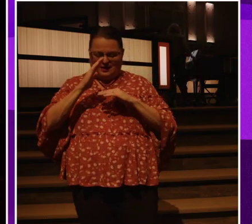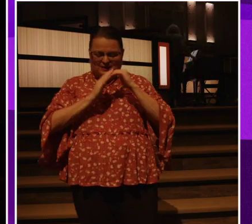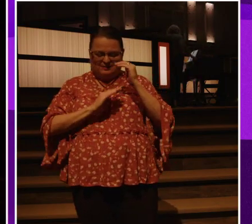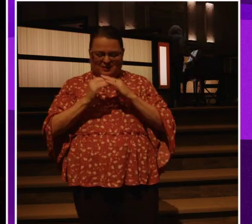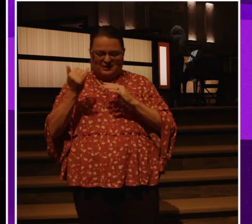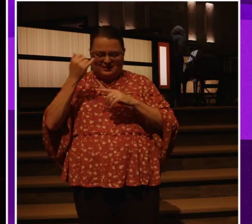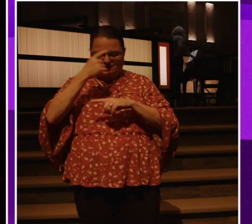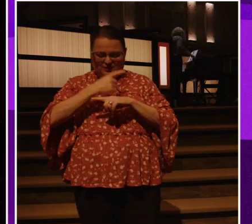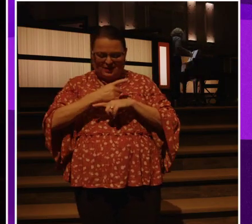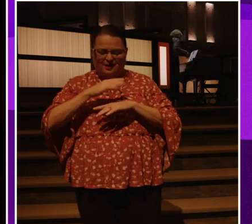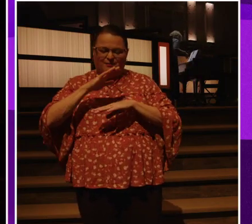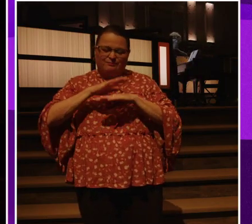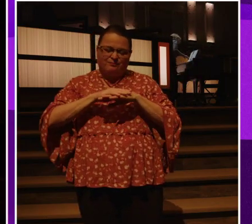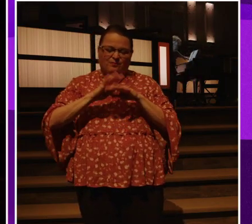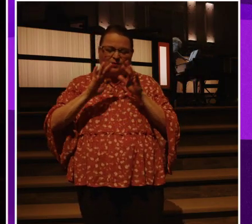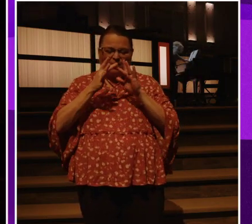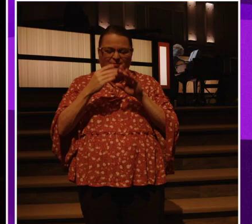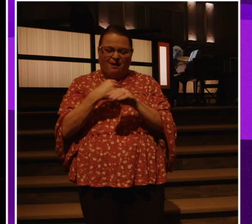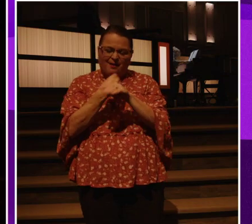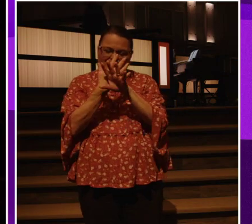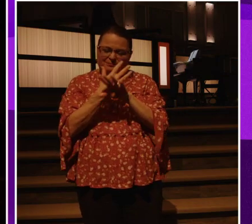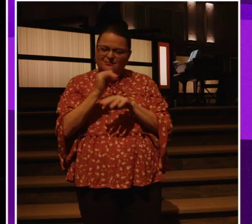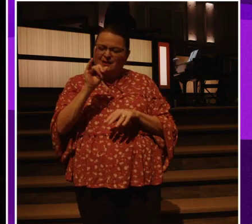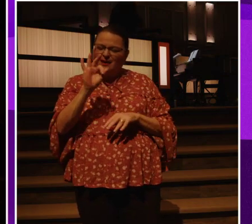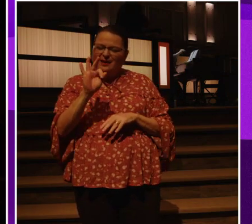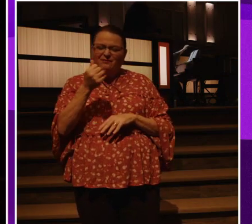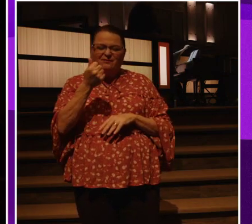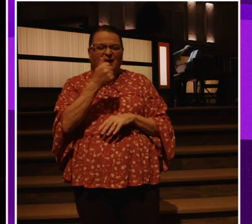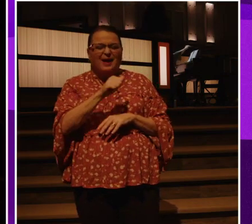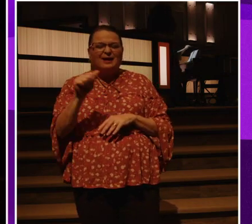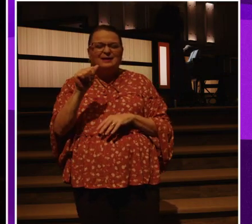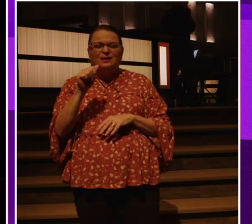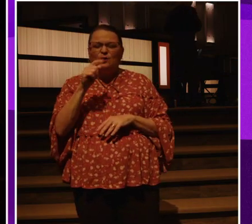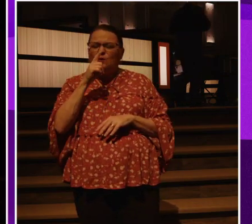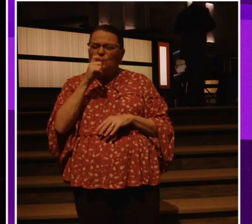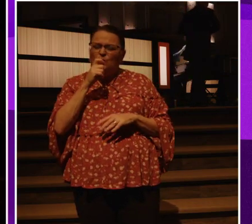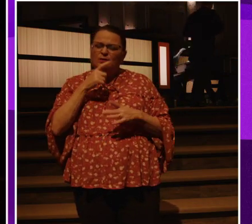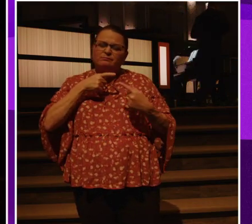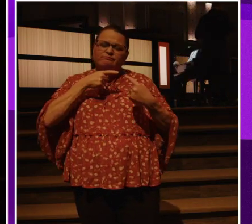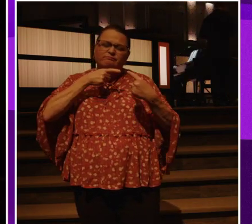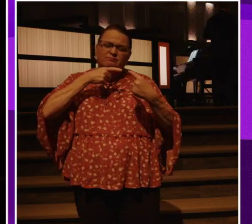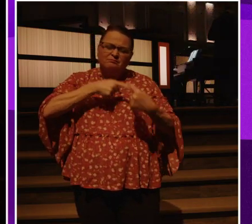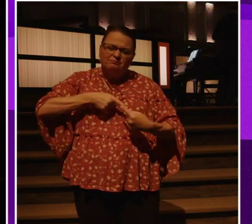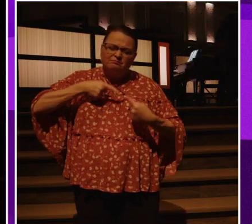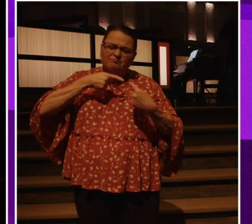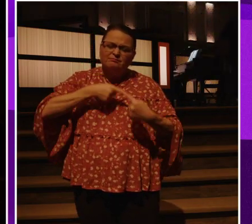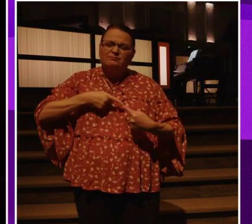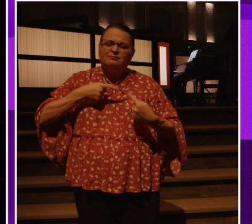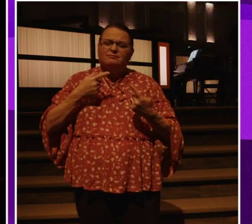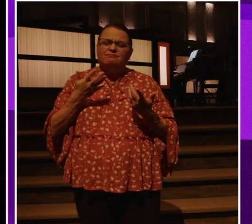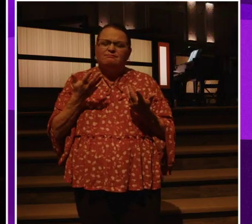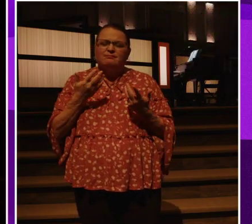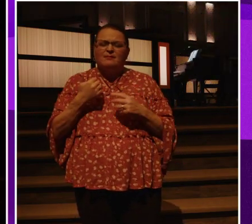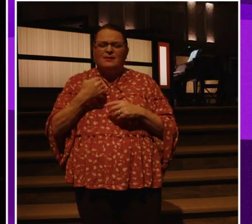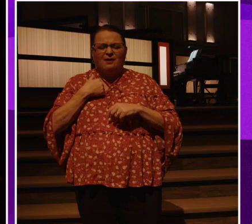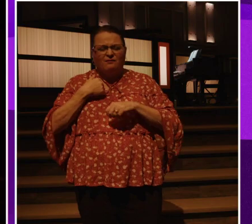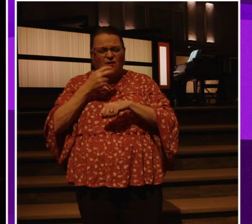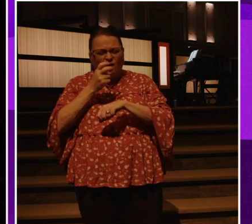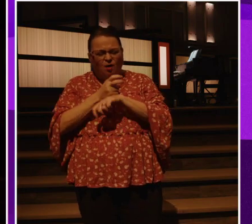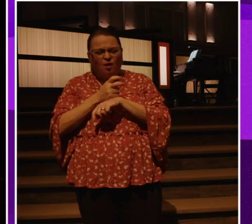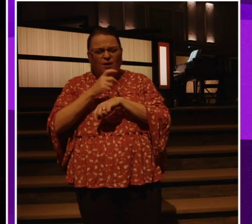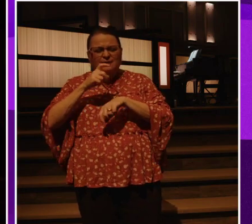and online, if there are any who are struggling, who are having